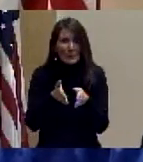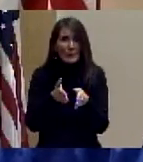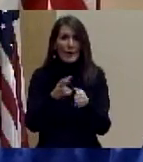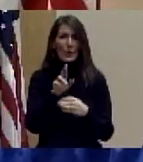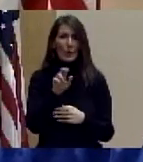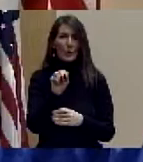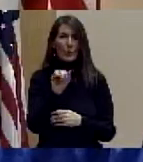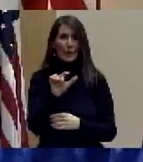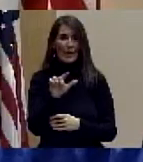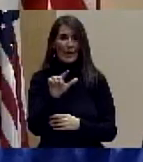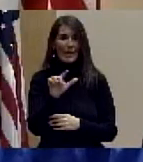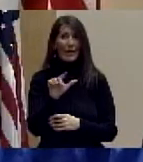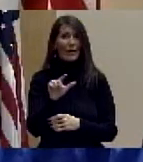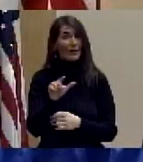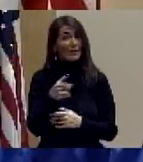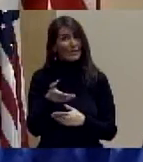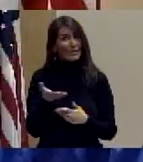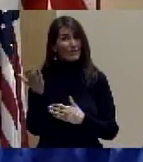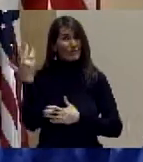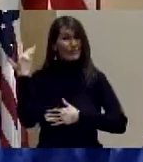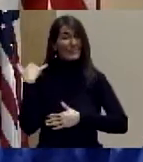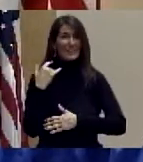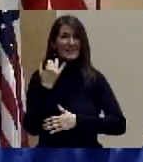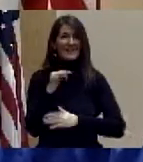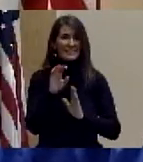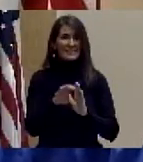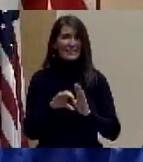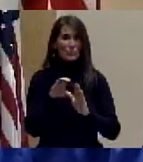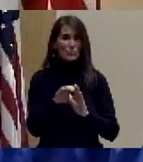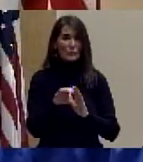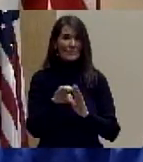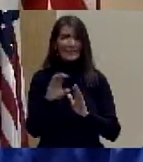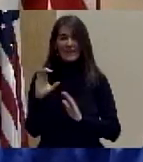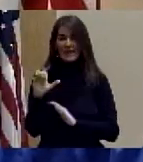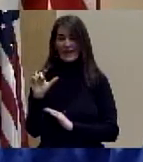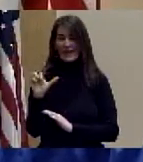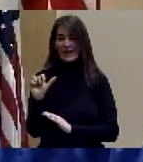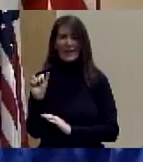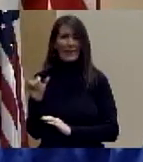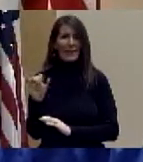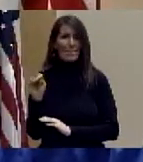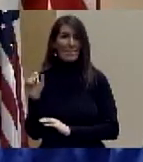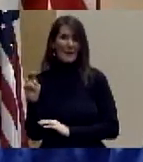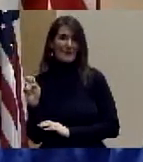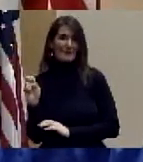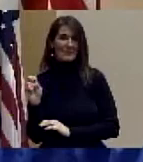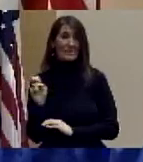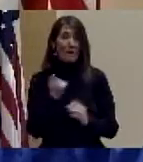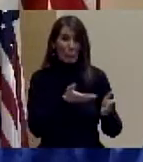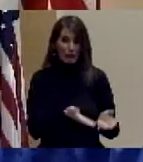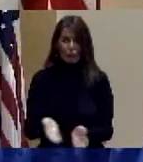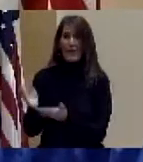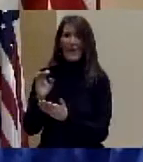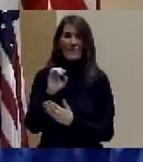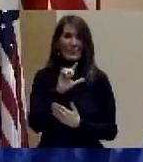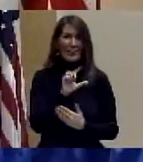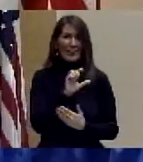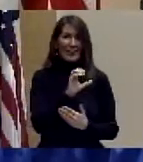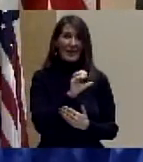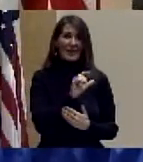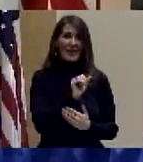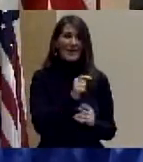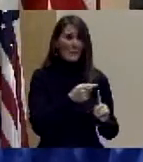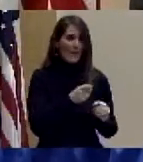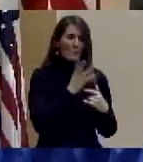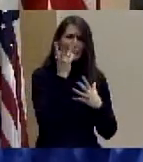rail line that served those 19th century clay mines, taking the clay dredged from this beautiful